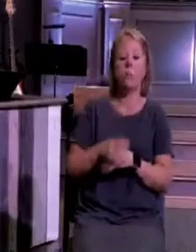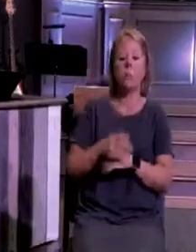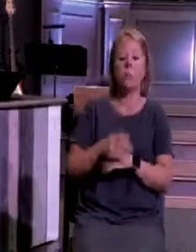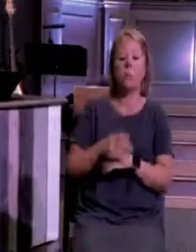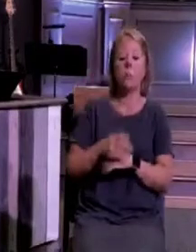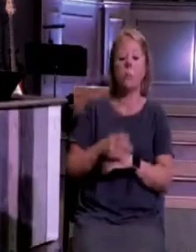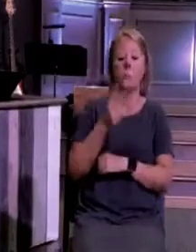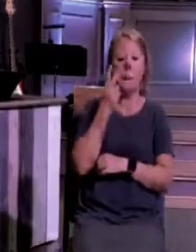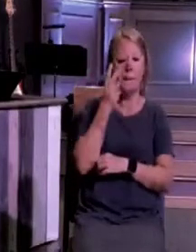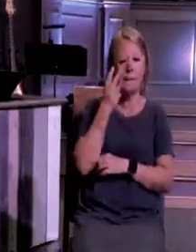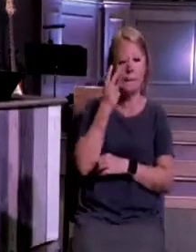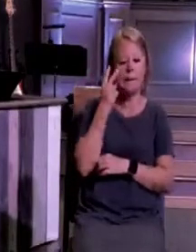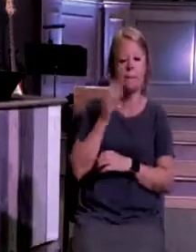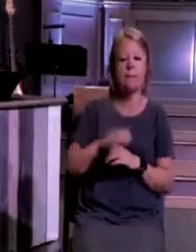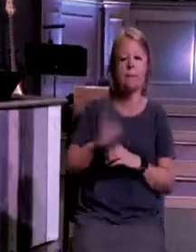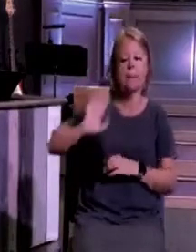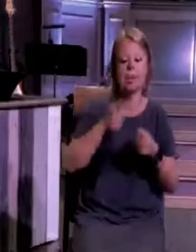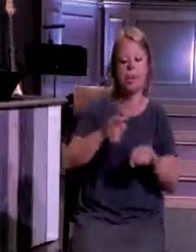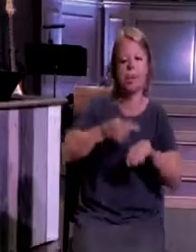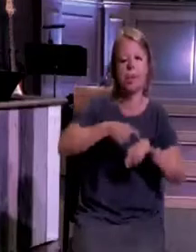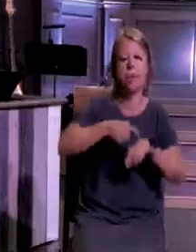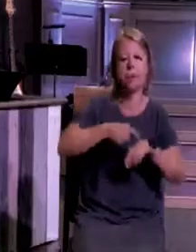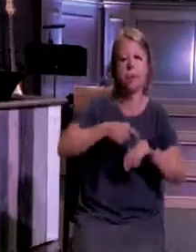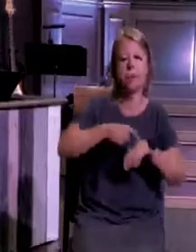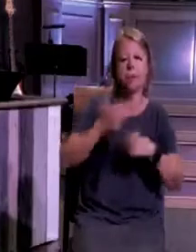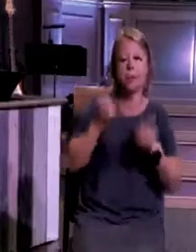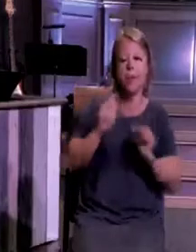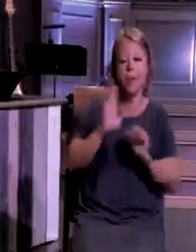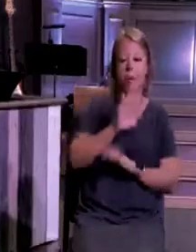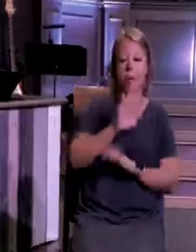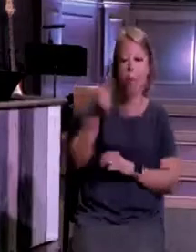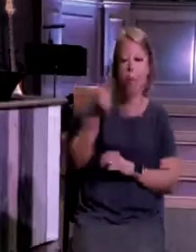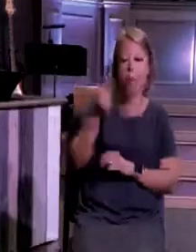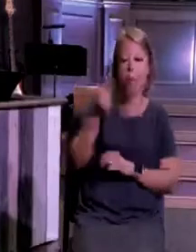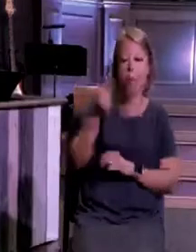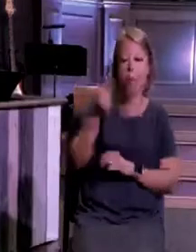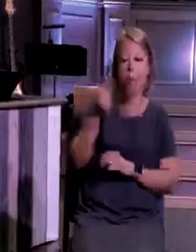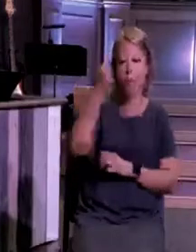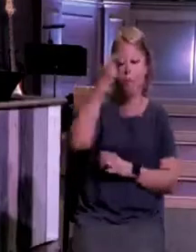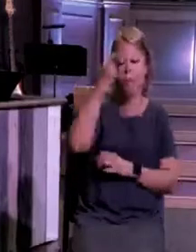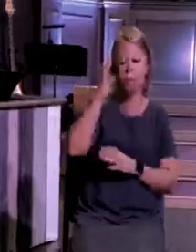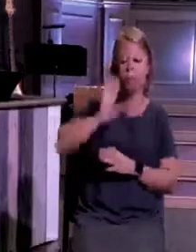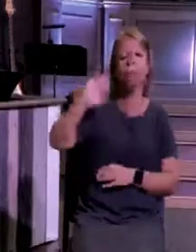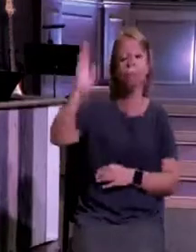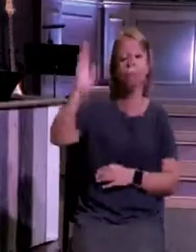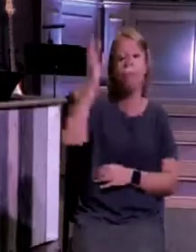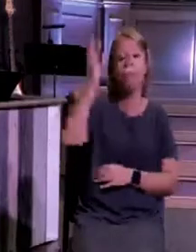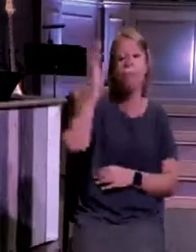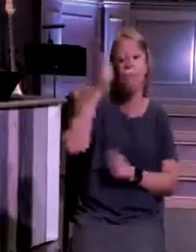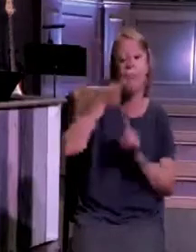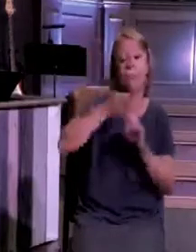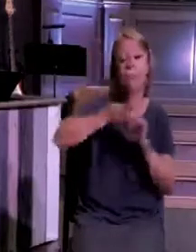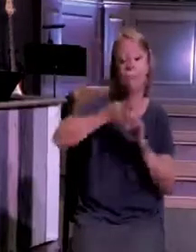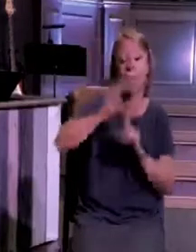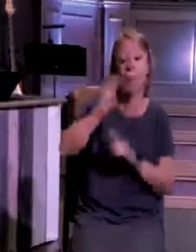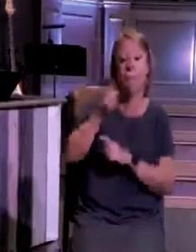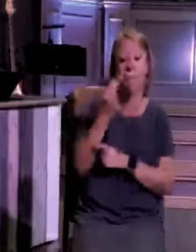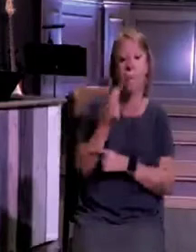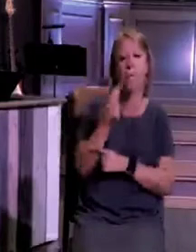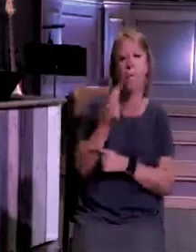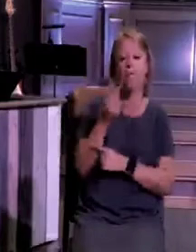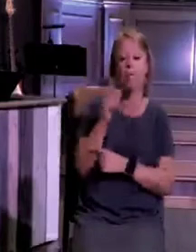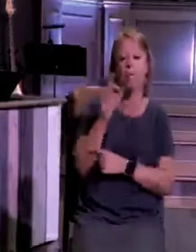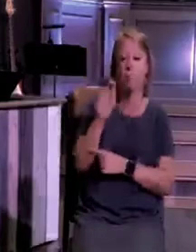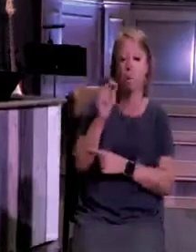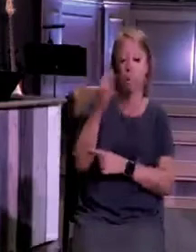that during that time, if you let your mind go back to April and March and April of 2019, you will quickly